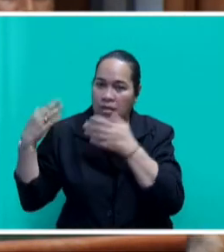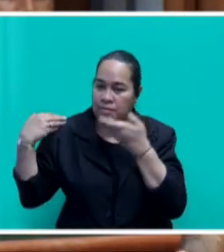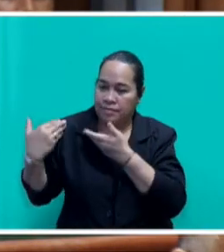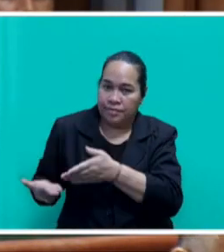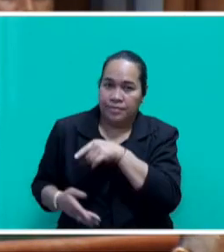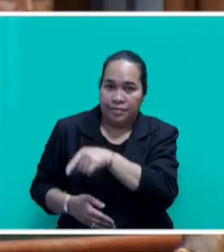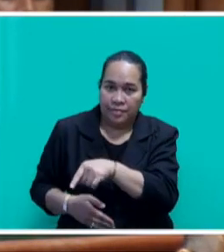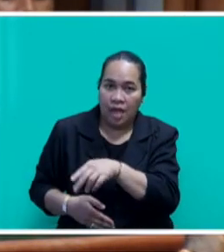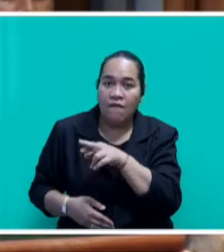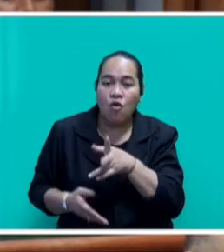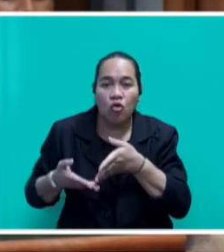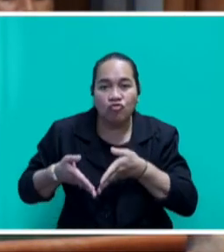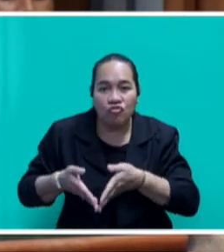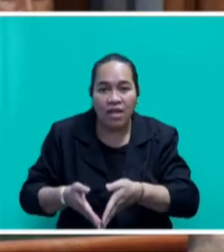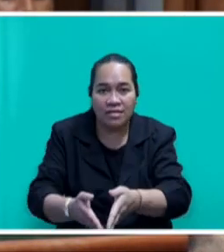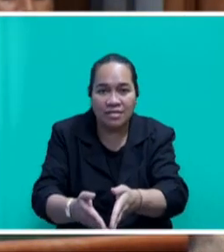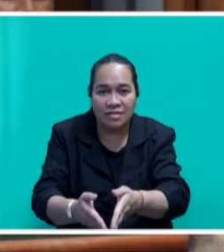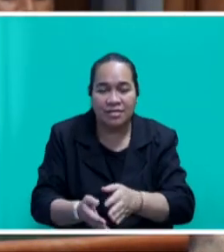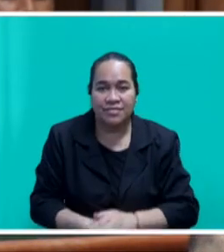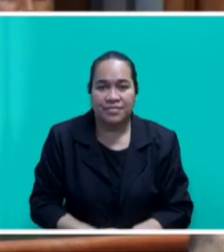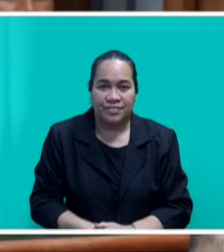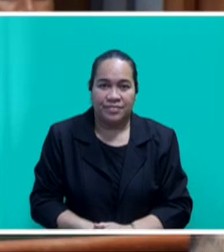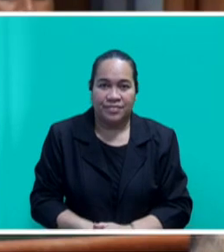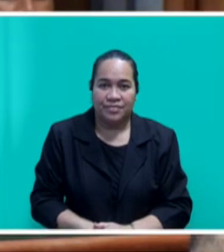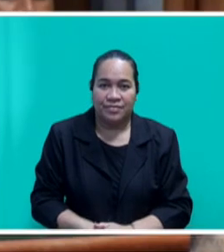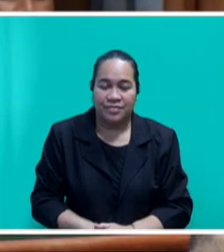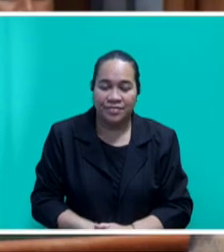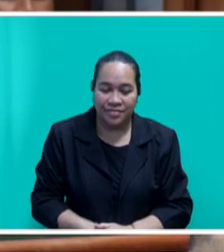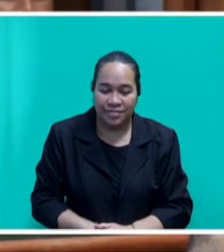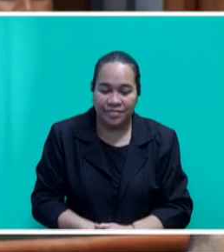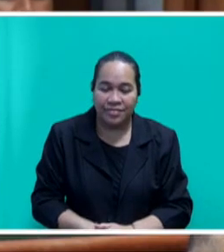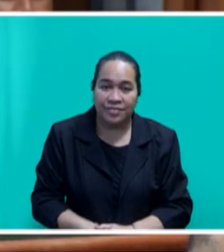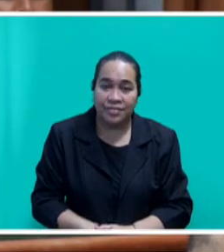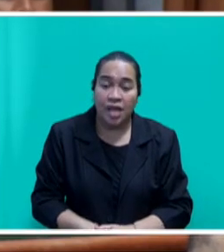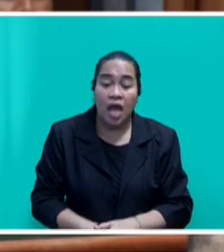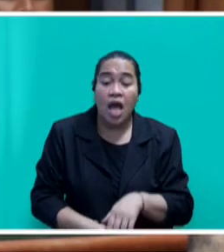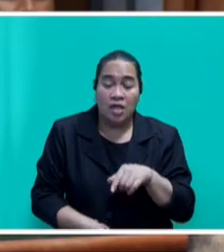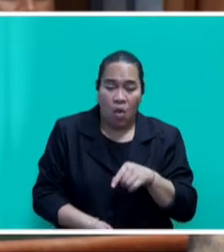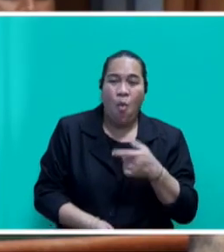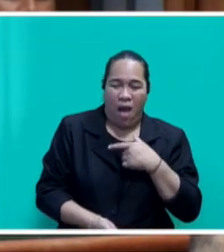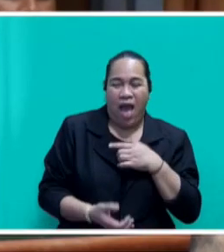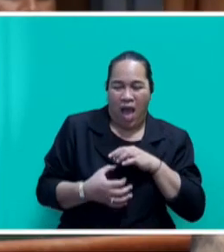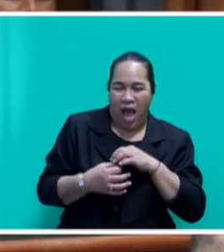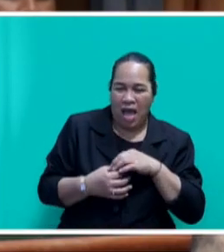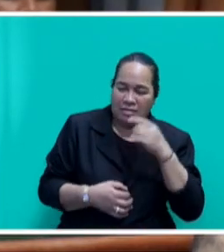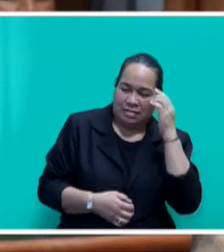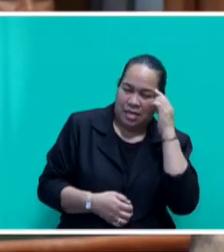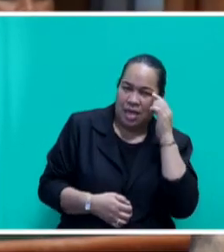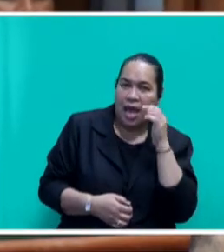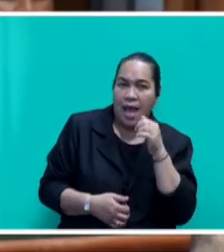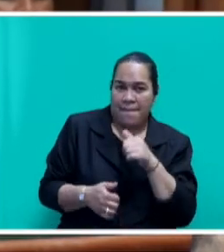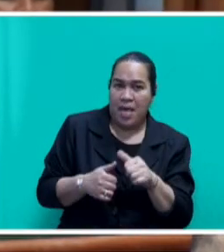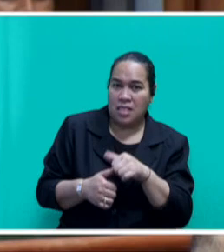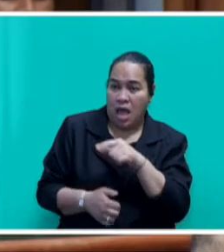Mr. Speaker, sir, the ministry is of the view that the reintroduction of the